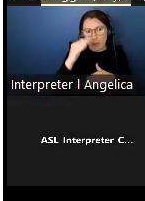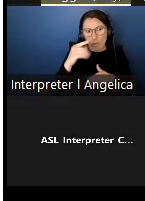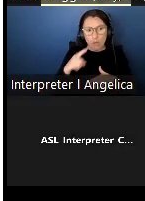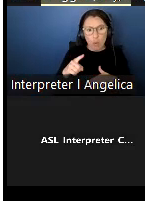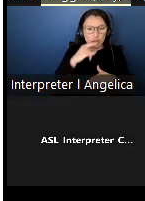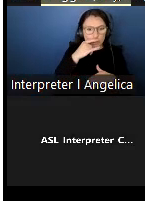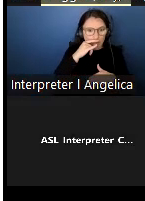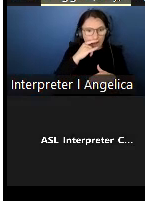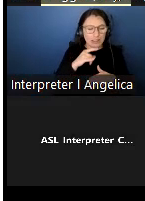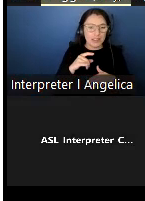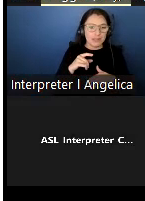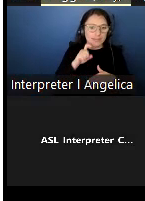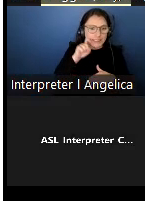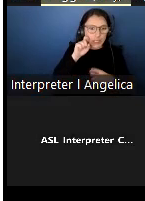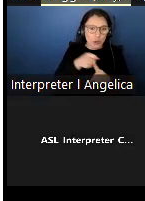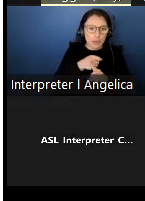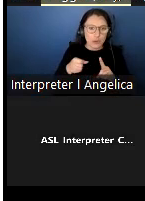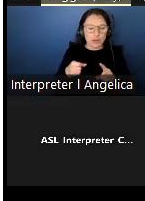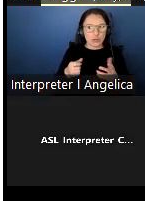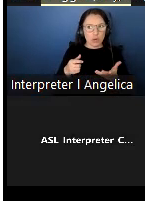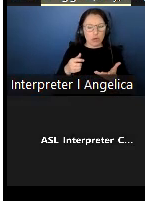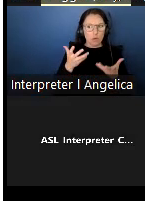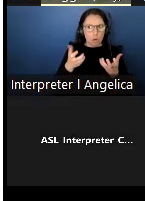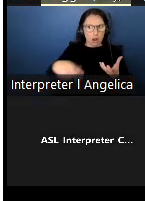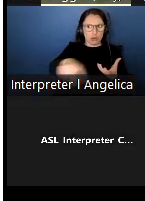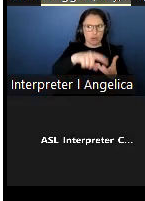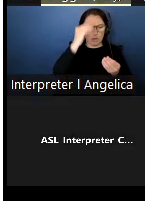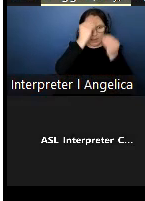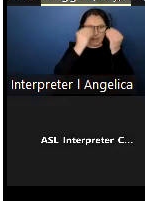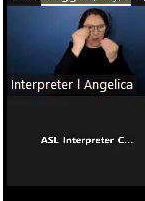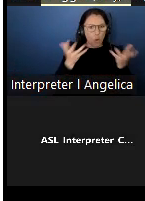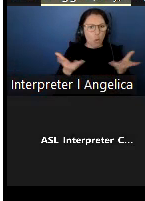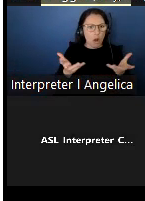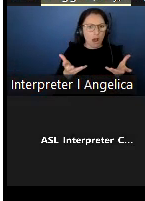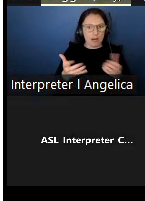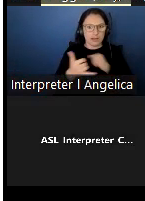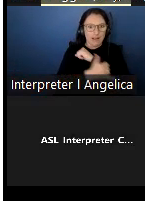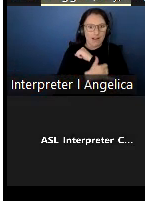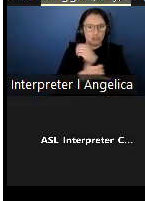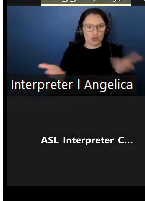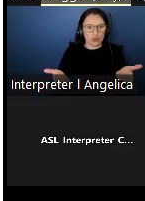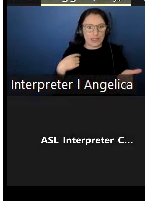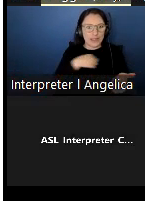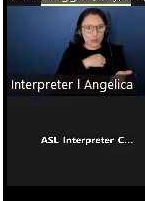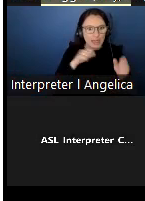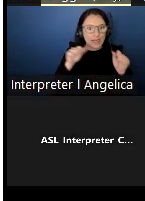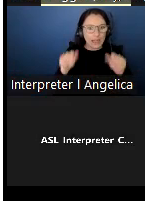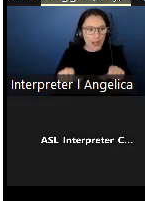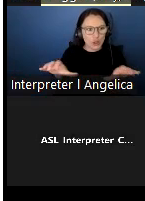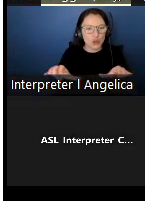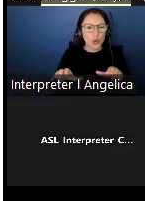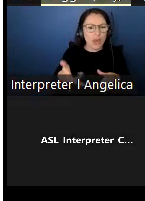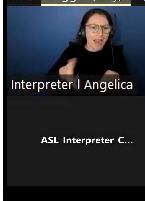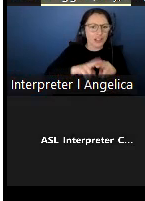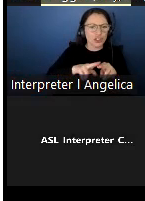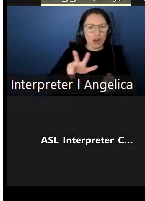think about what we could as a country do with 3.1 extra trillion dollars. So think about